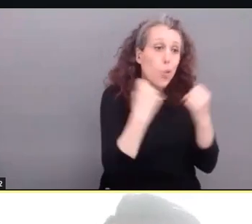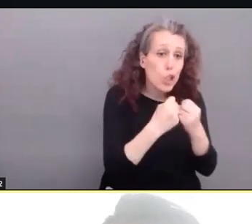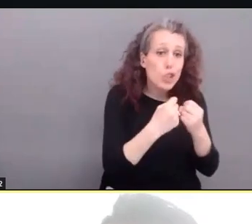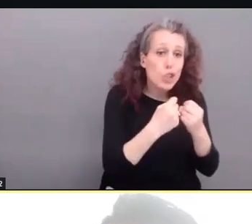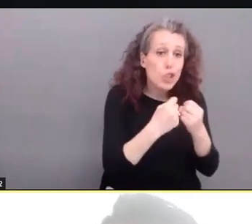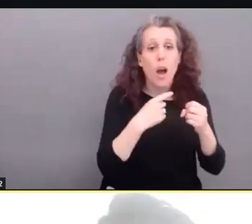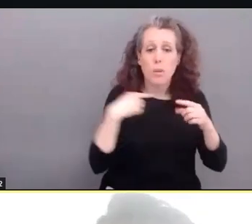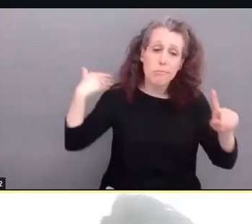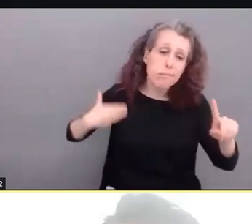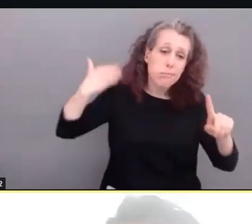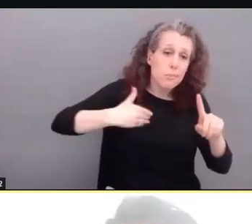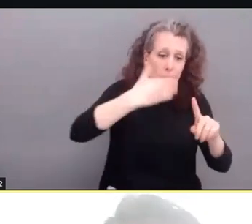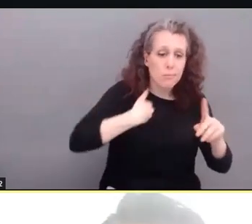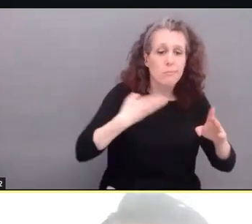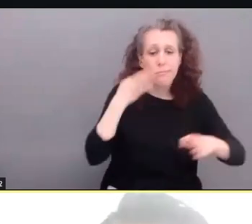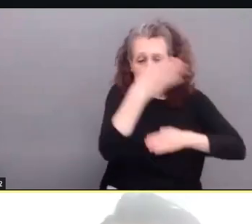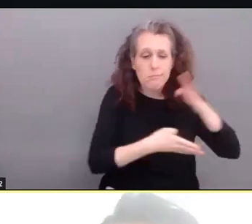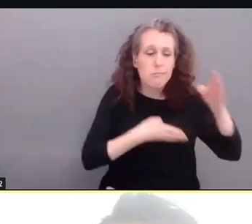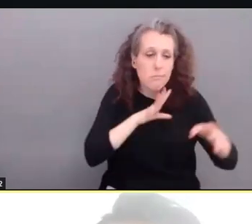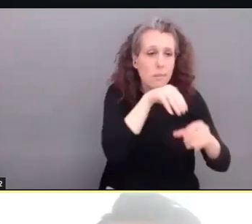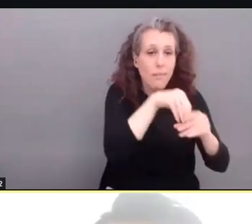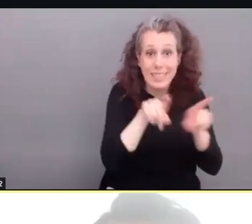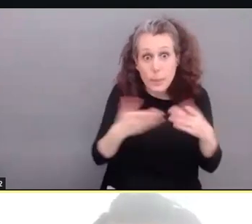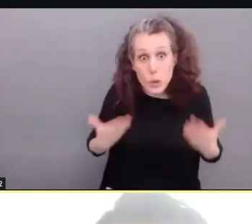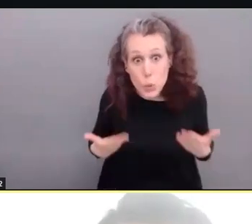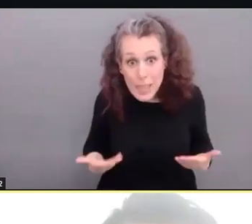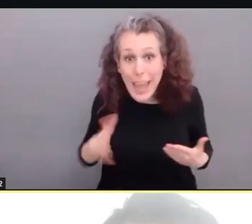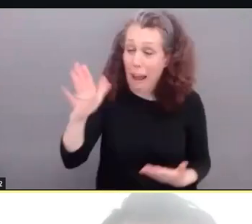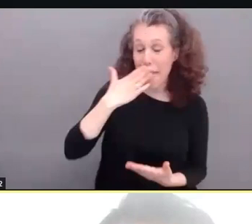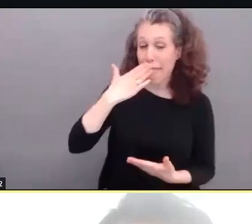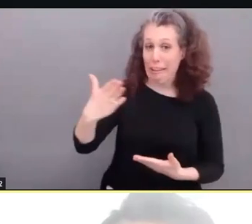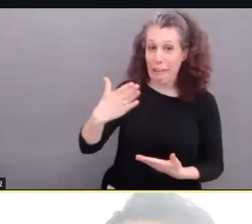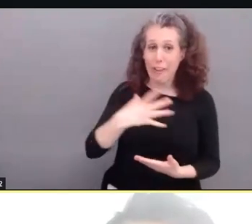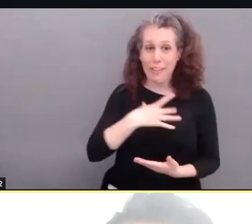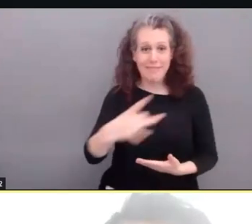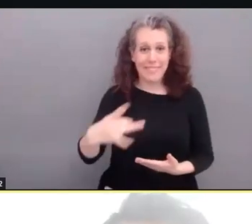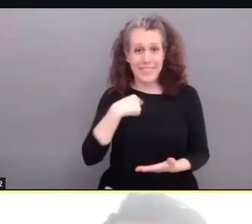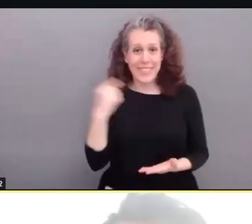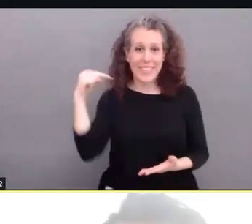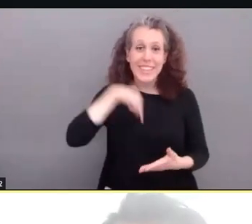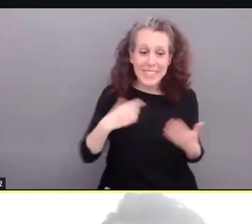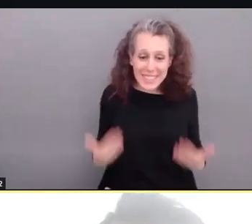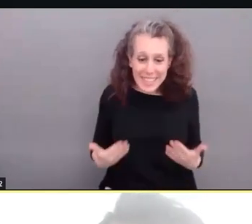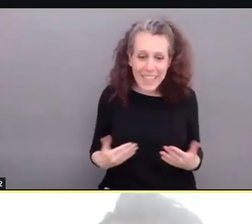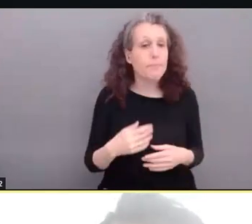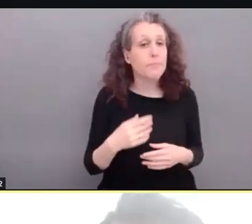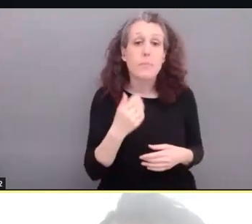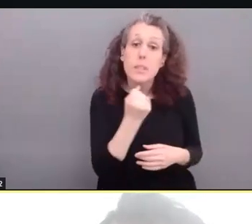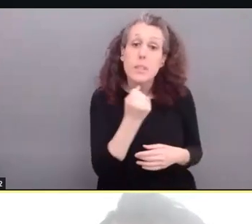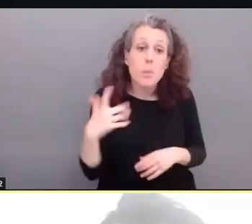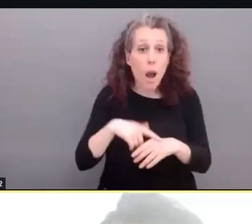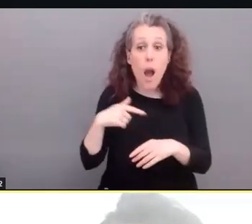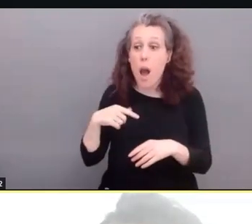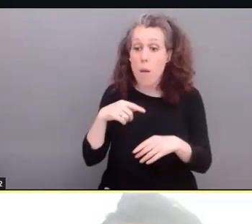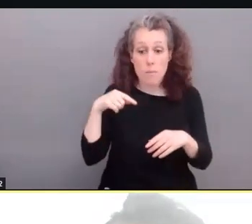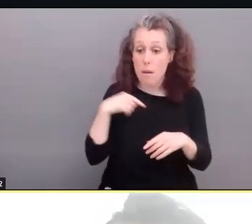years, including, so like this workshop. Thank you for the invitation again. Sometimes we invited our members when there